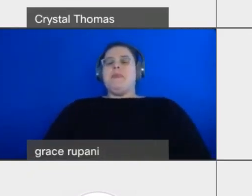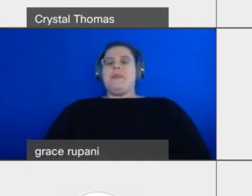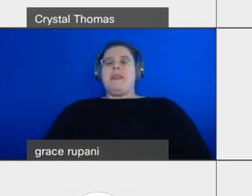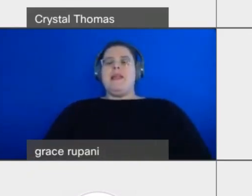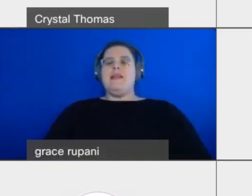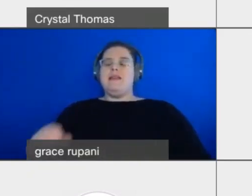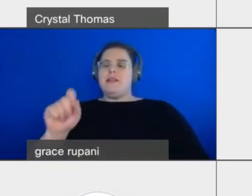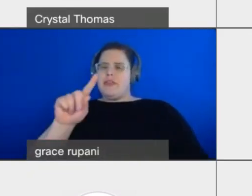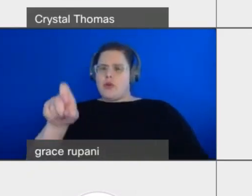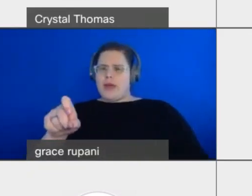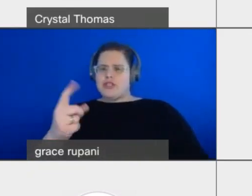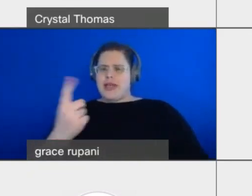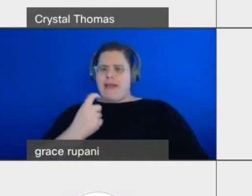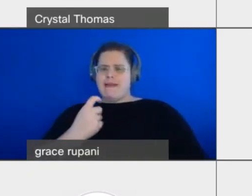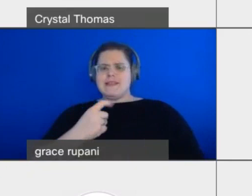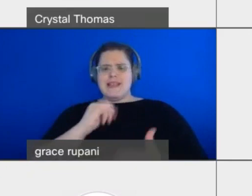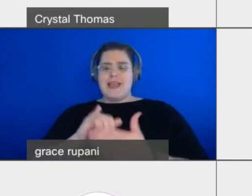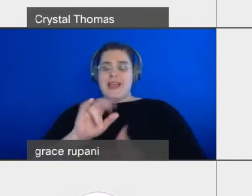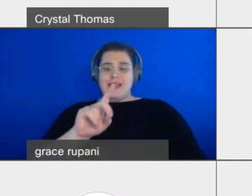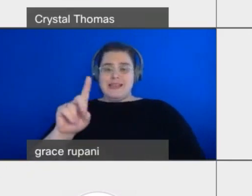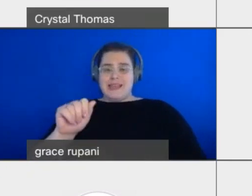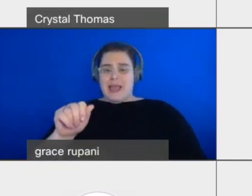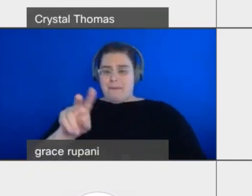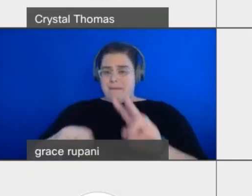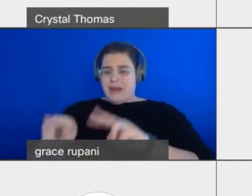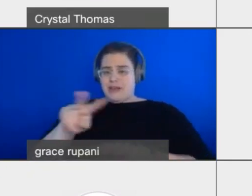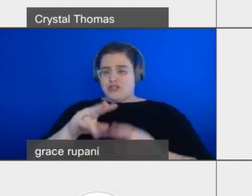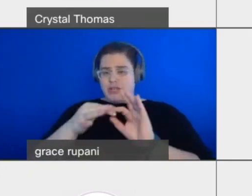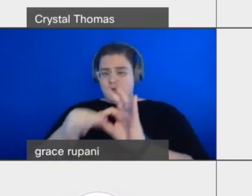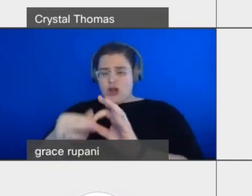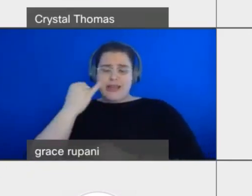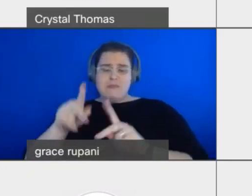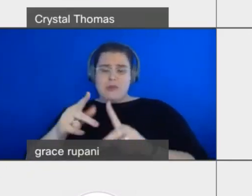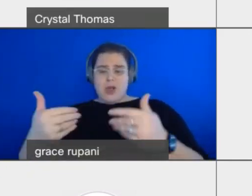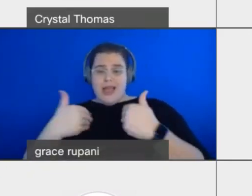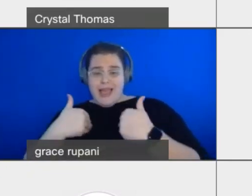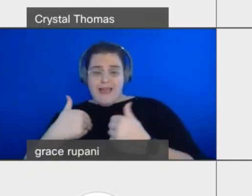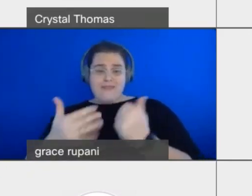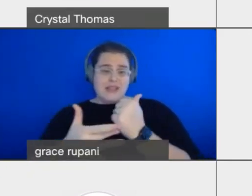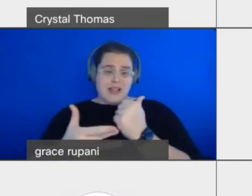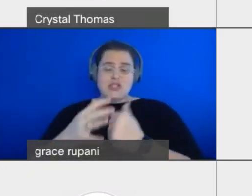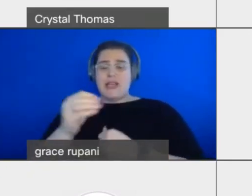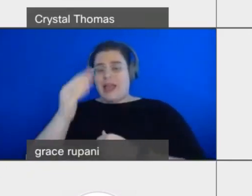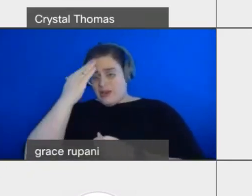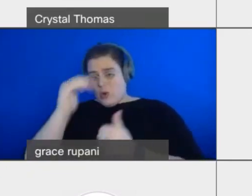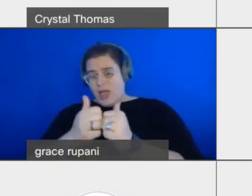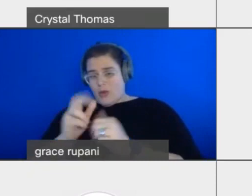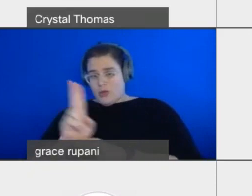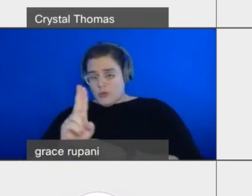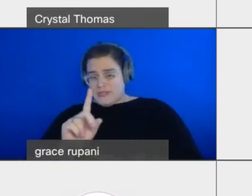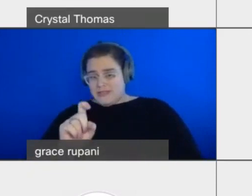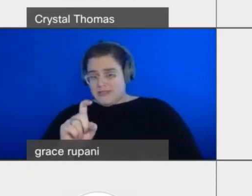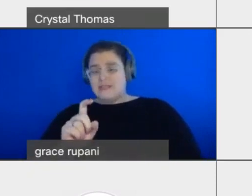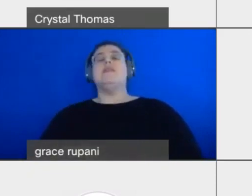Question is DDA monitoring regarding whether people have technology and know how to use it? We are starting to